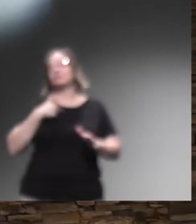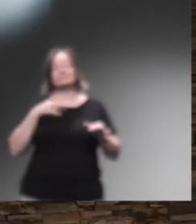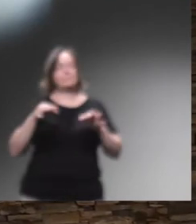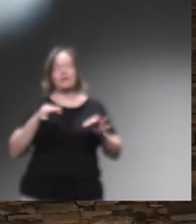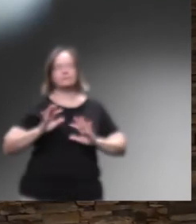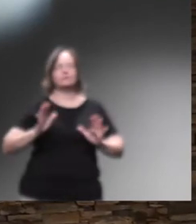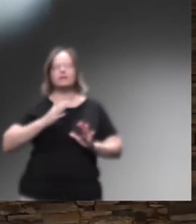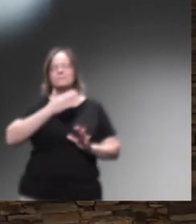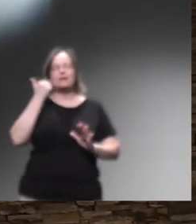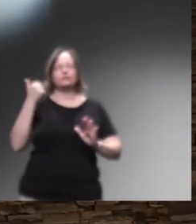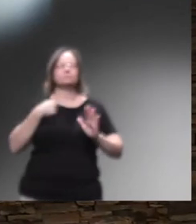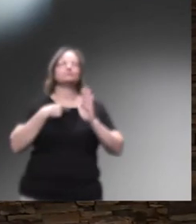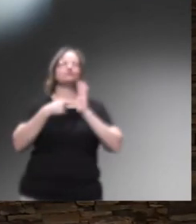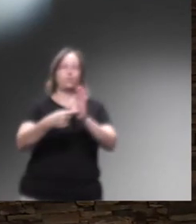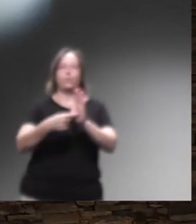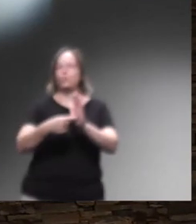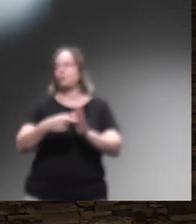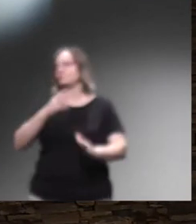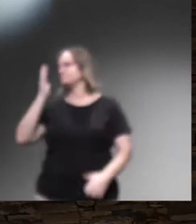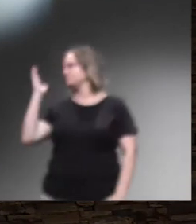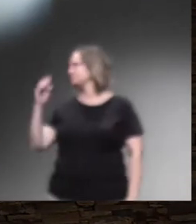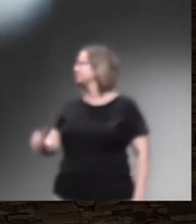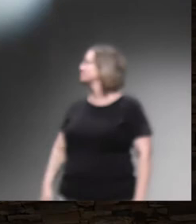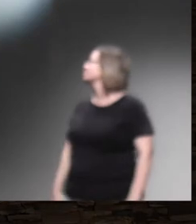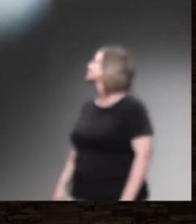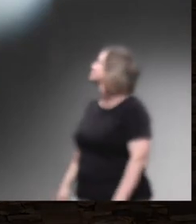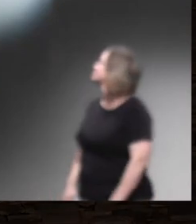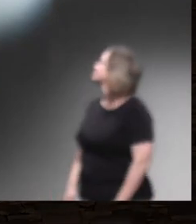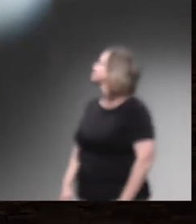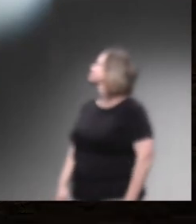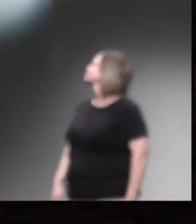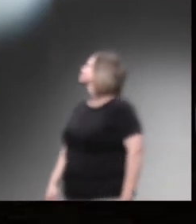just show them how it works?